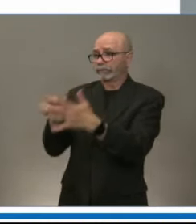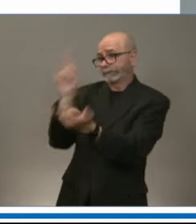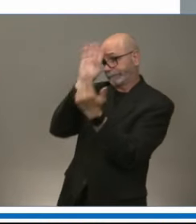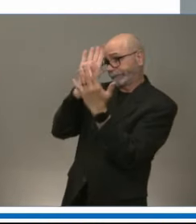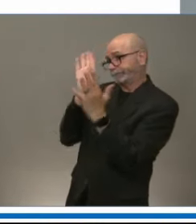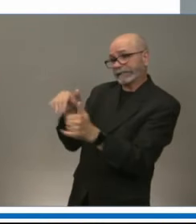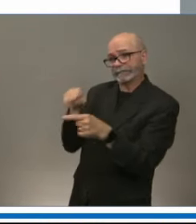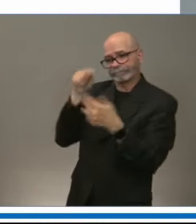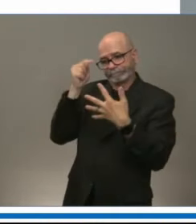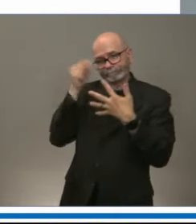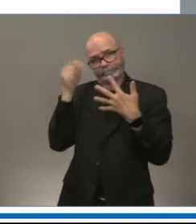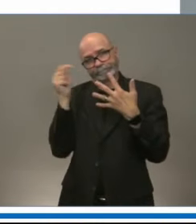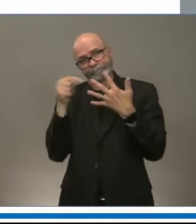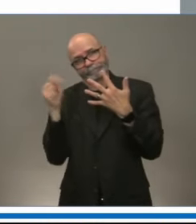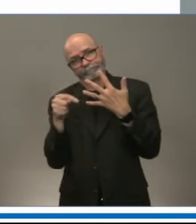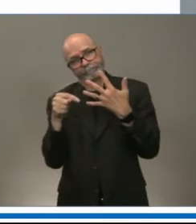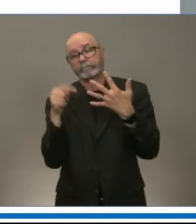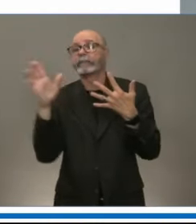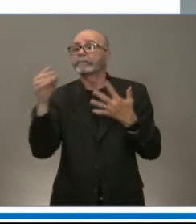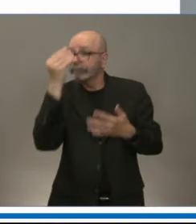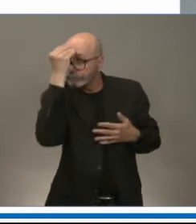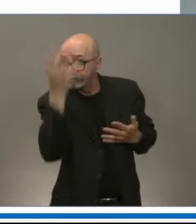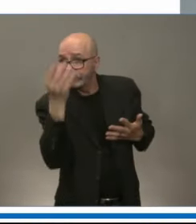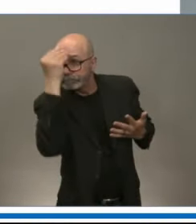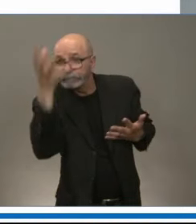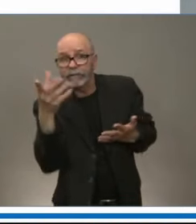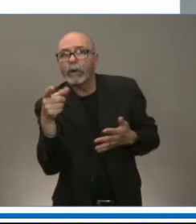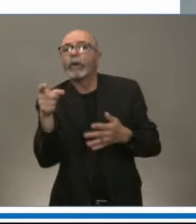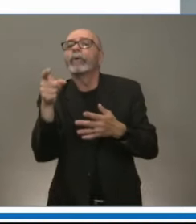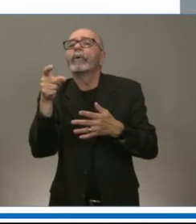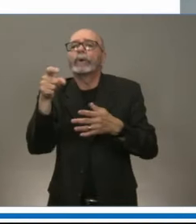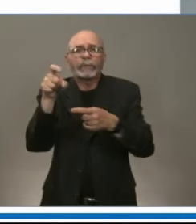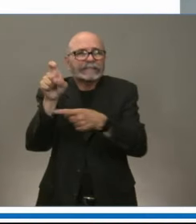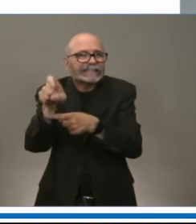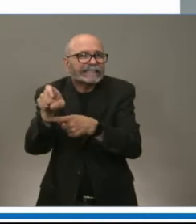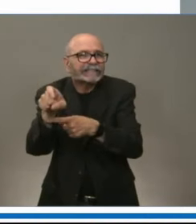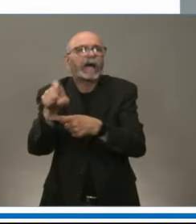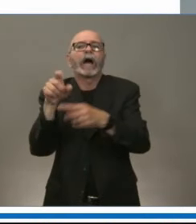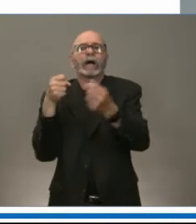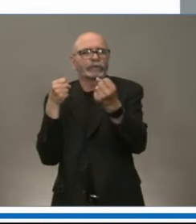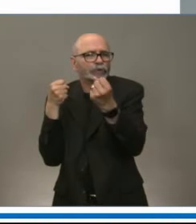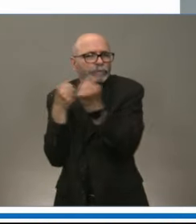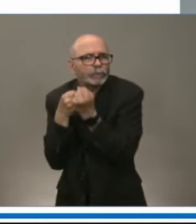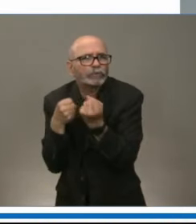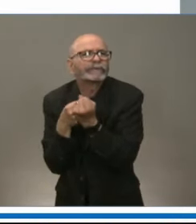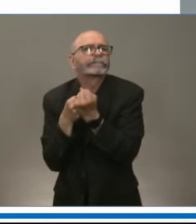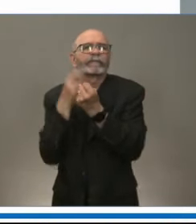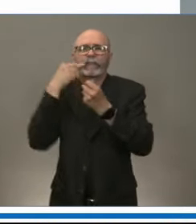that down and provide the necessary training and education supports for their frontline staff.